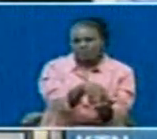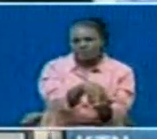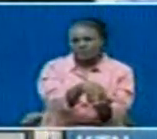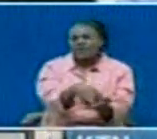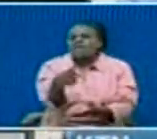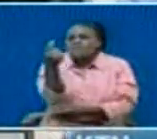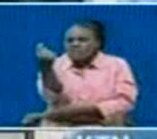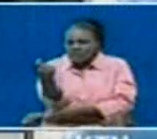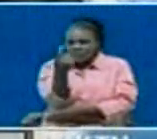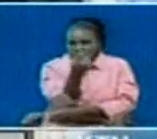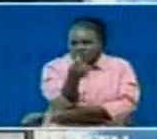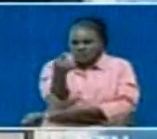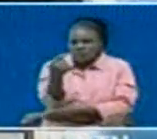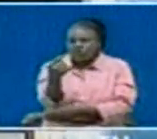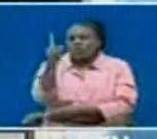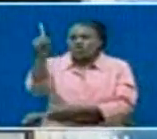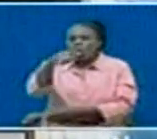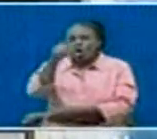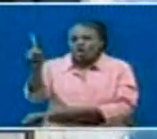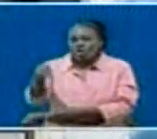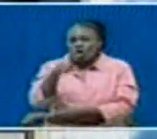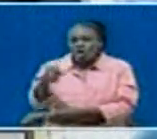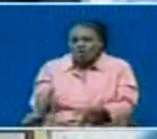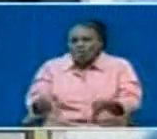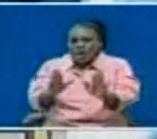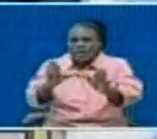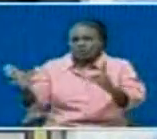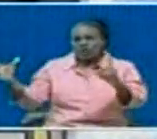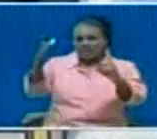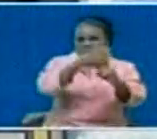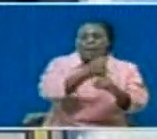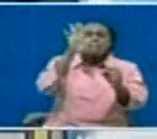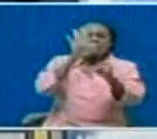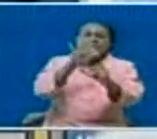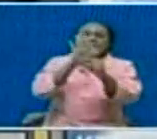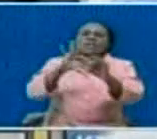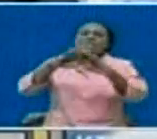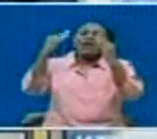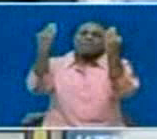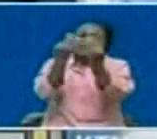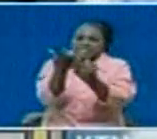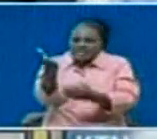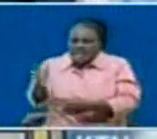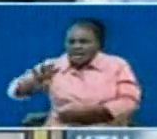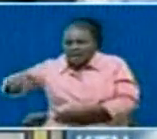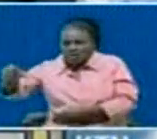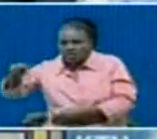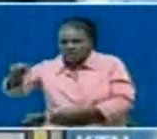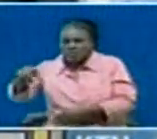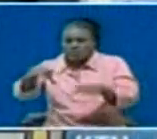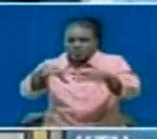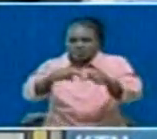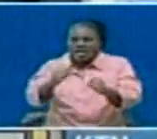While a few used illegal means for their own gain, the many thousands of families living in this county occupy